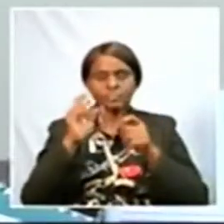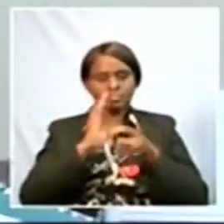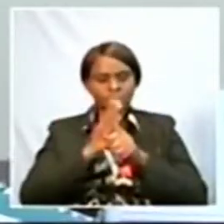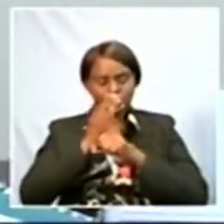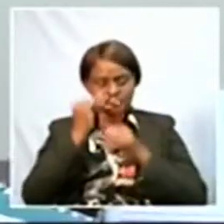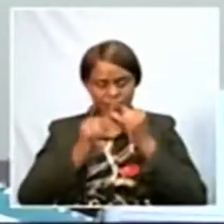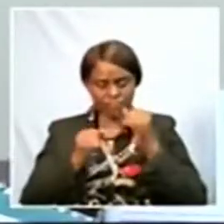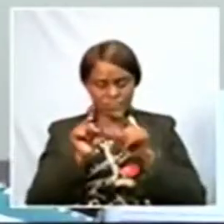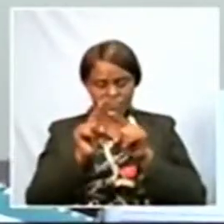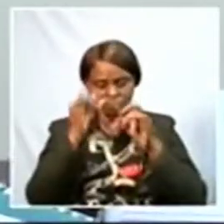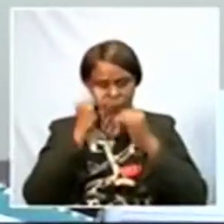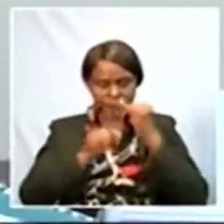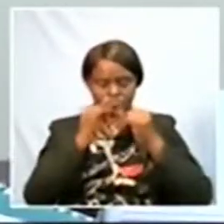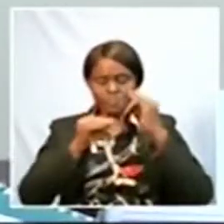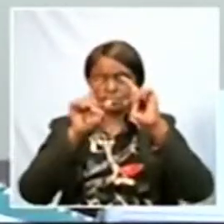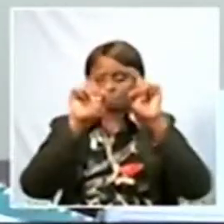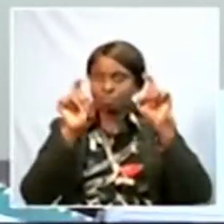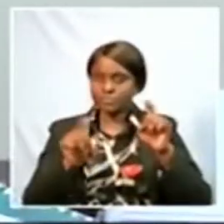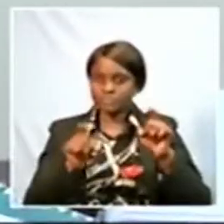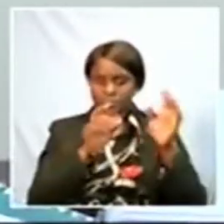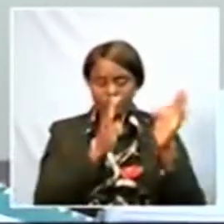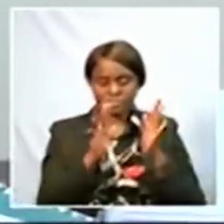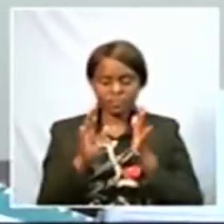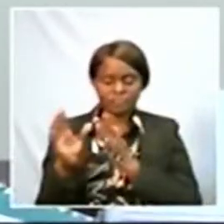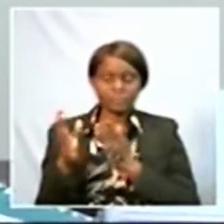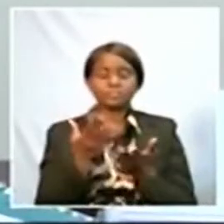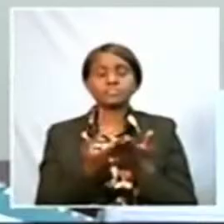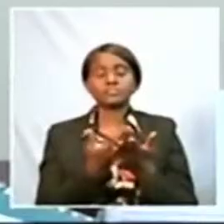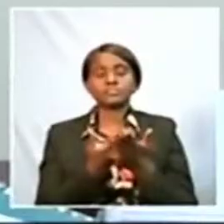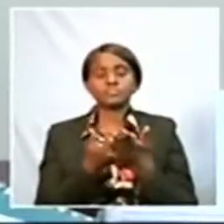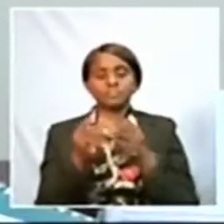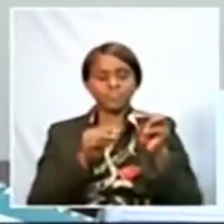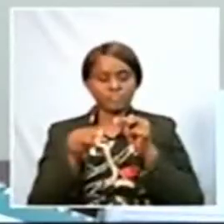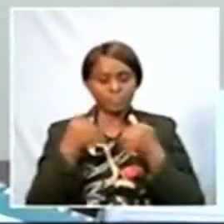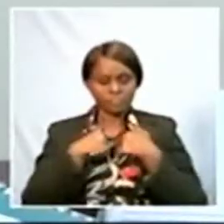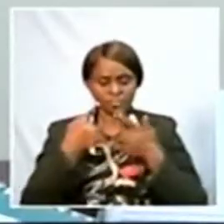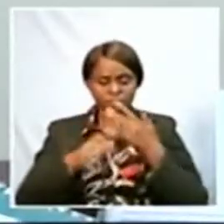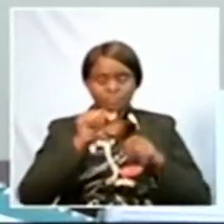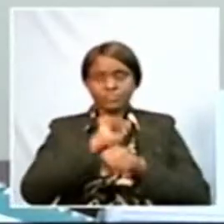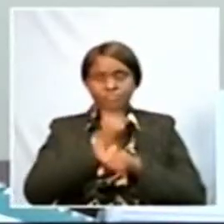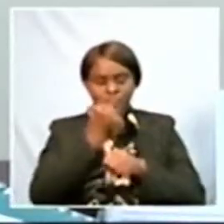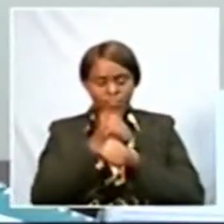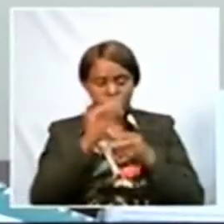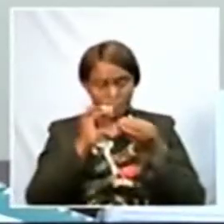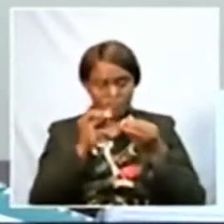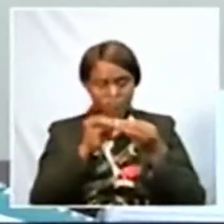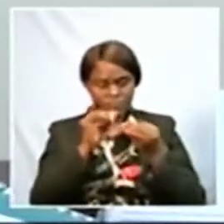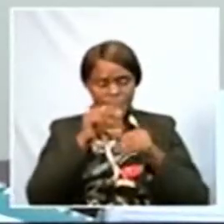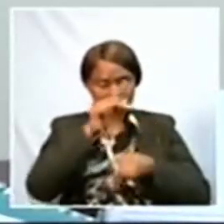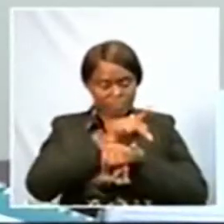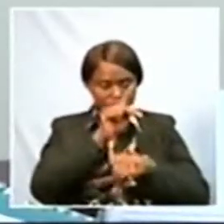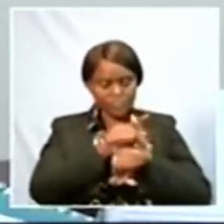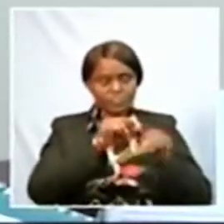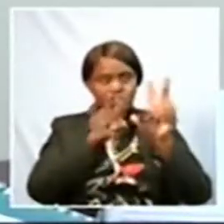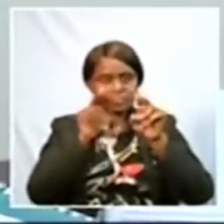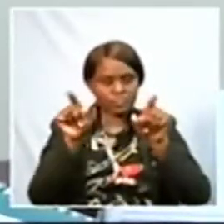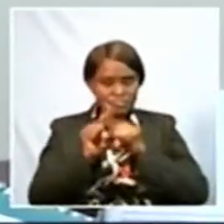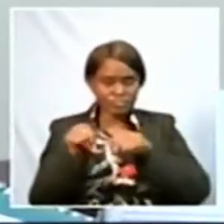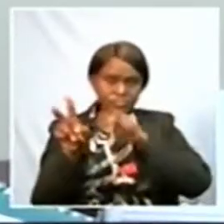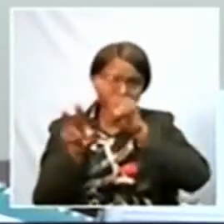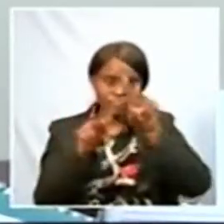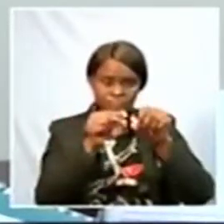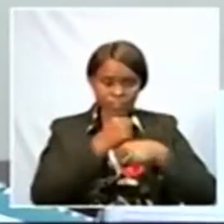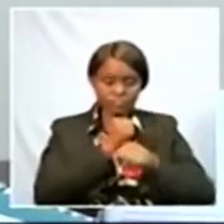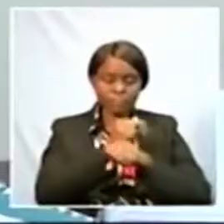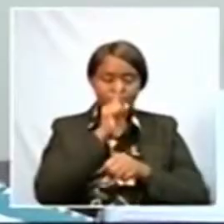and completion certificate. Remedial measure. Management has intensified the project monitoring and supervision to